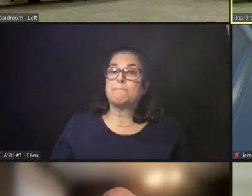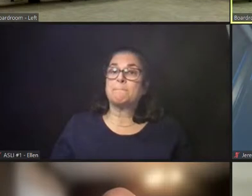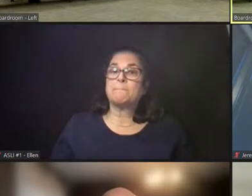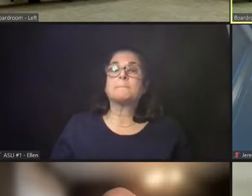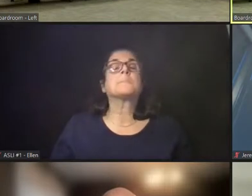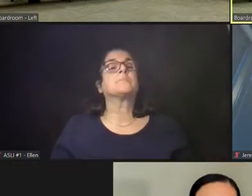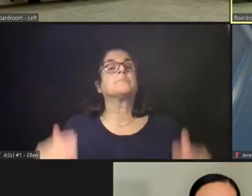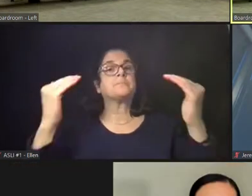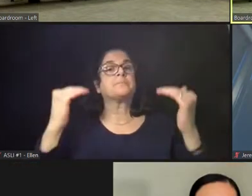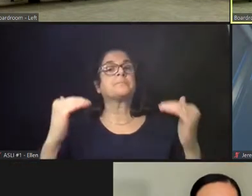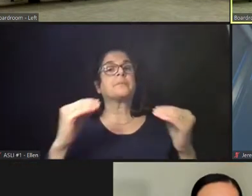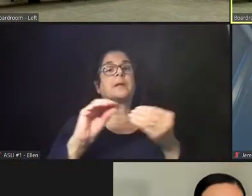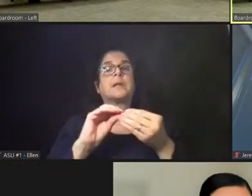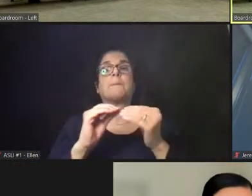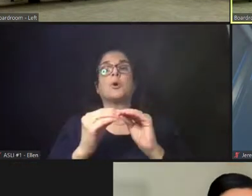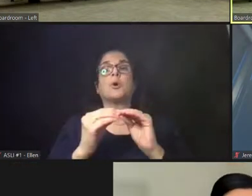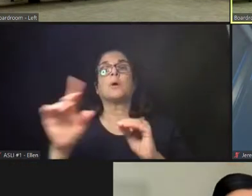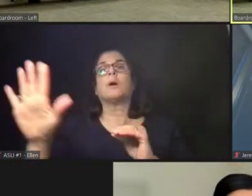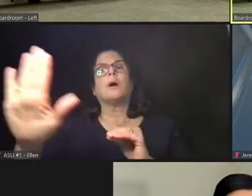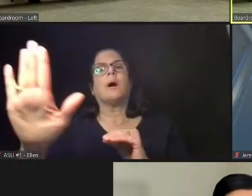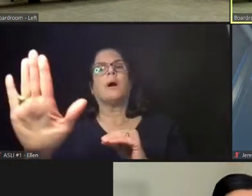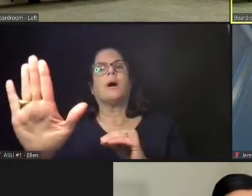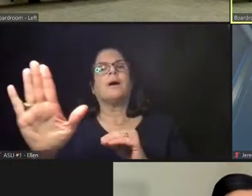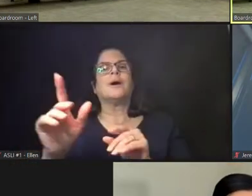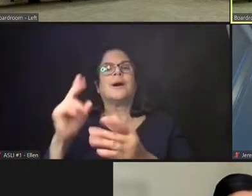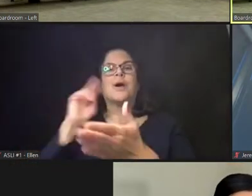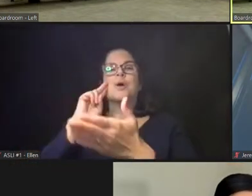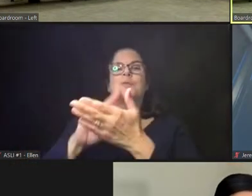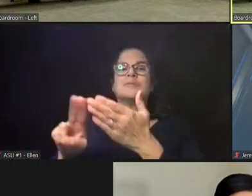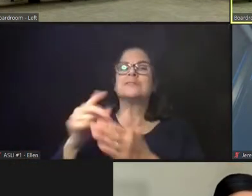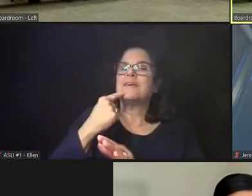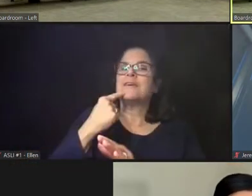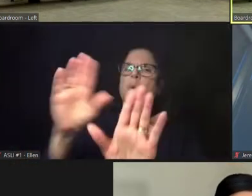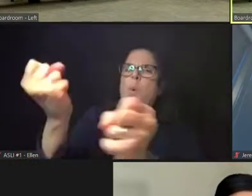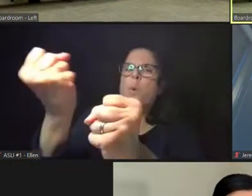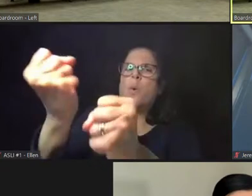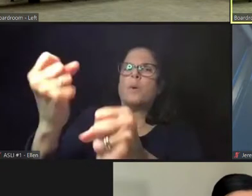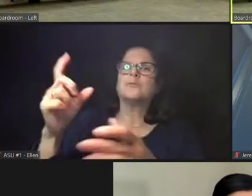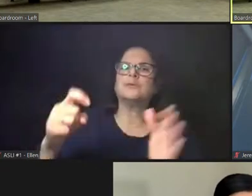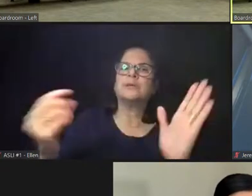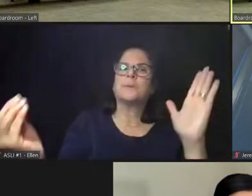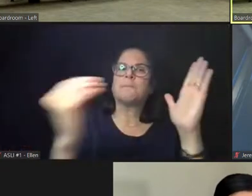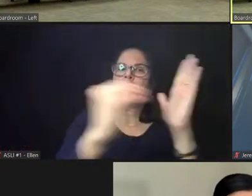What, number seven? We need to put these two ordinances on the omnibus, sir.